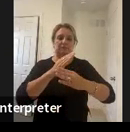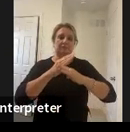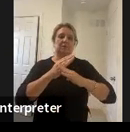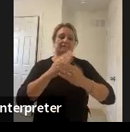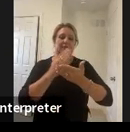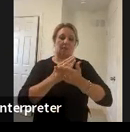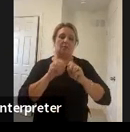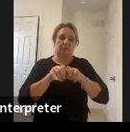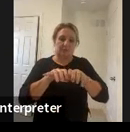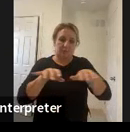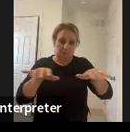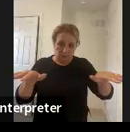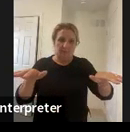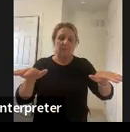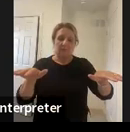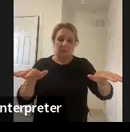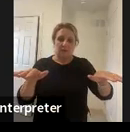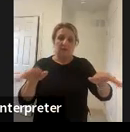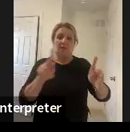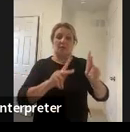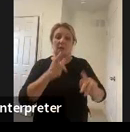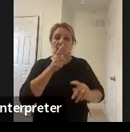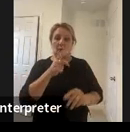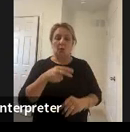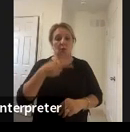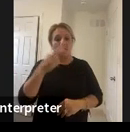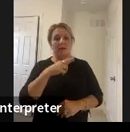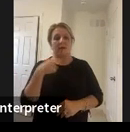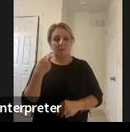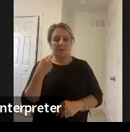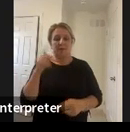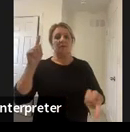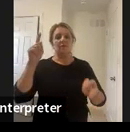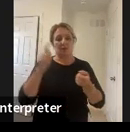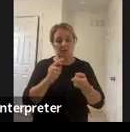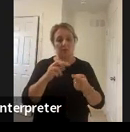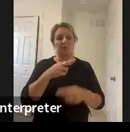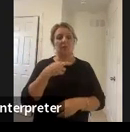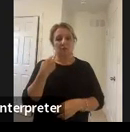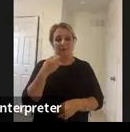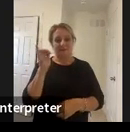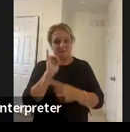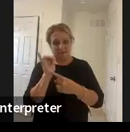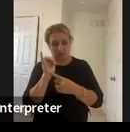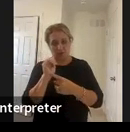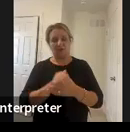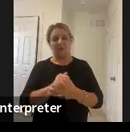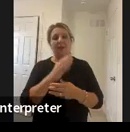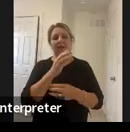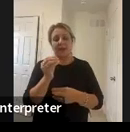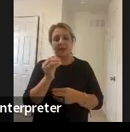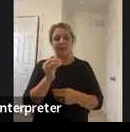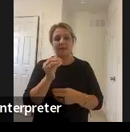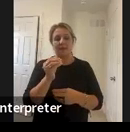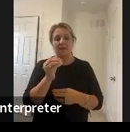being used for those who are at risk to reduce their risk of infection and or even